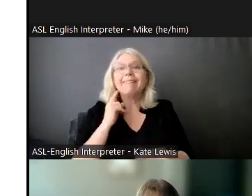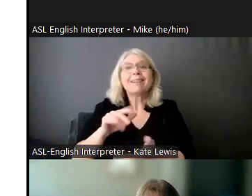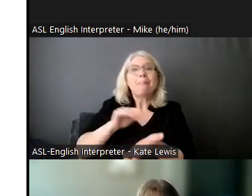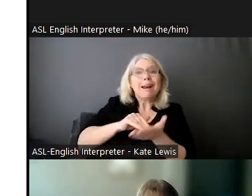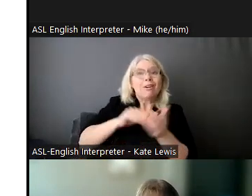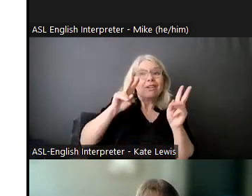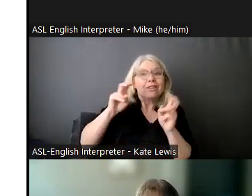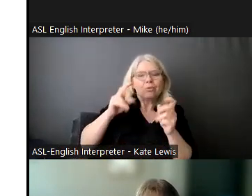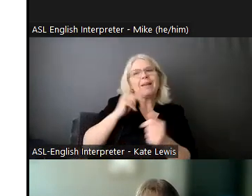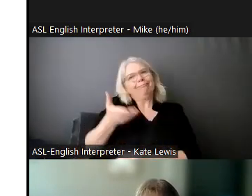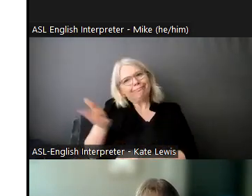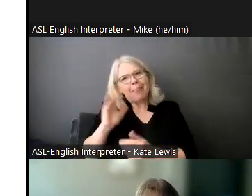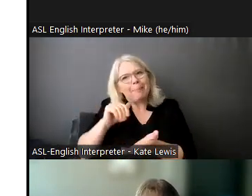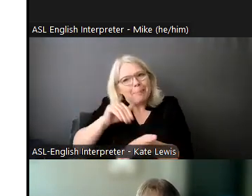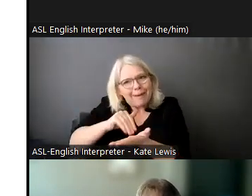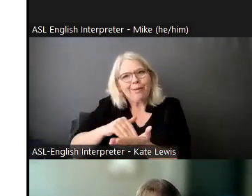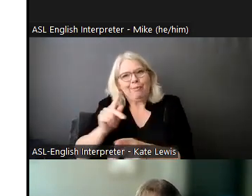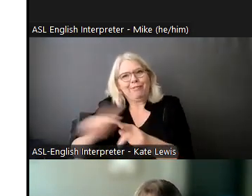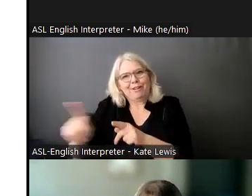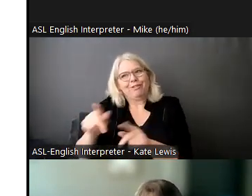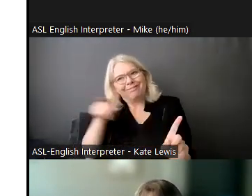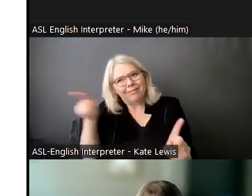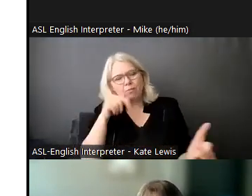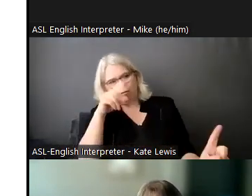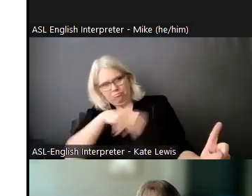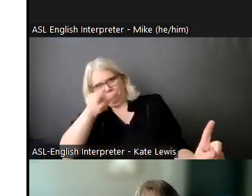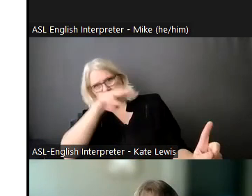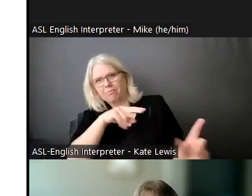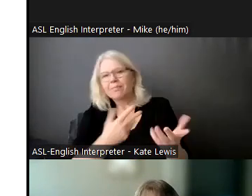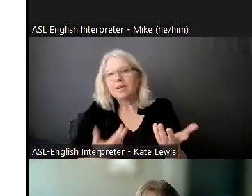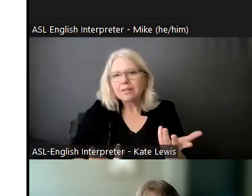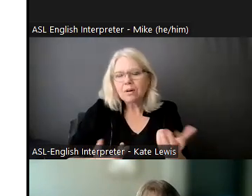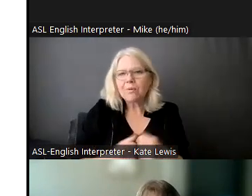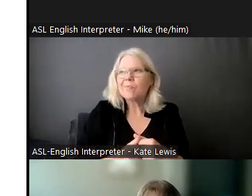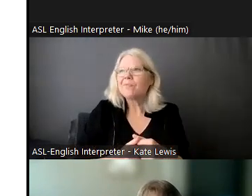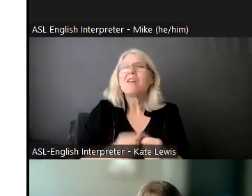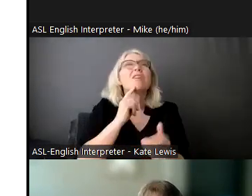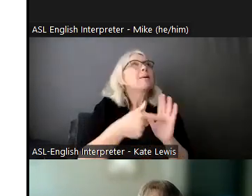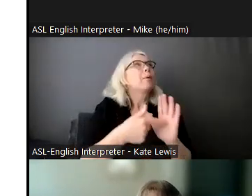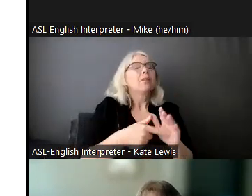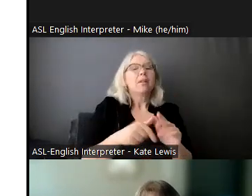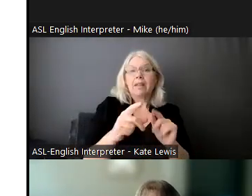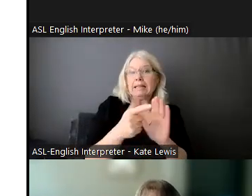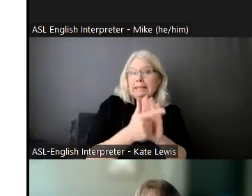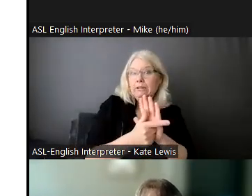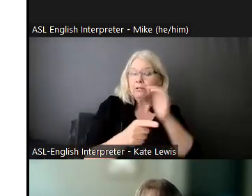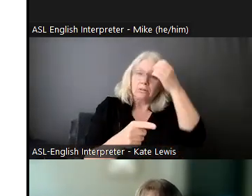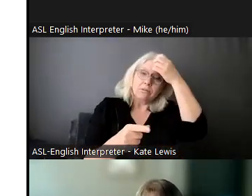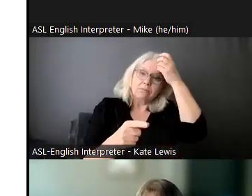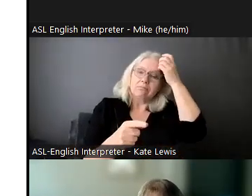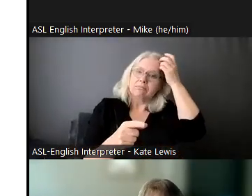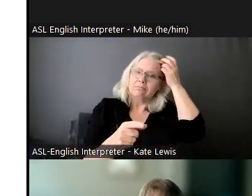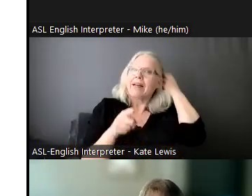this is where it's important. We talked a little bit about the notary and about the different people. This is where the lawyers are